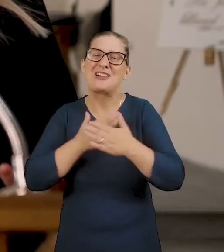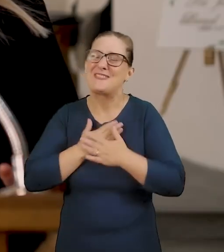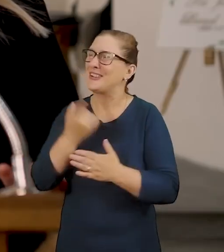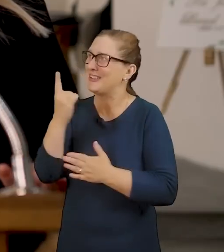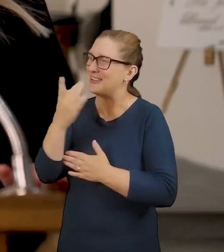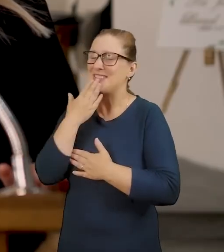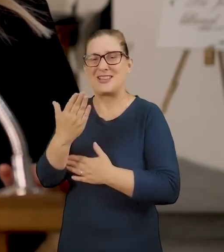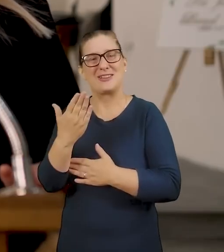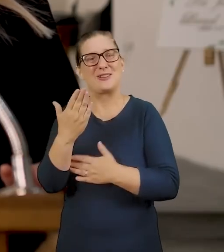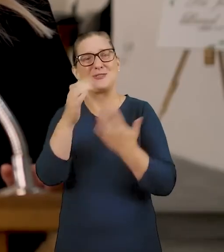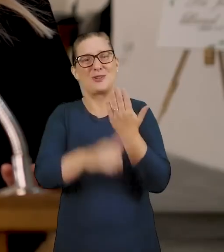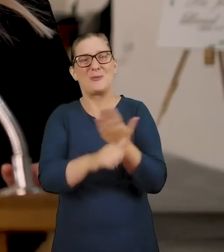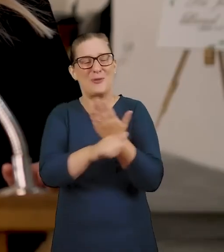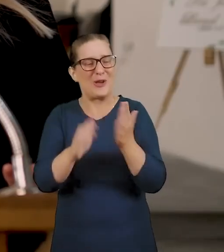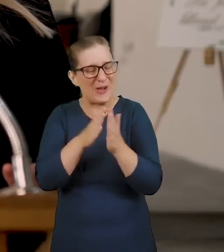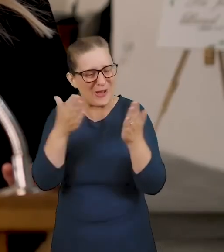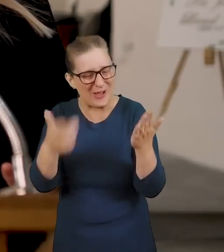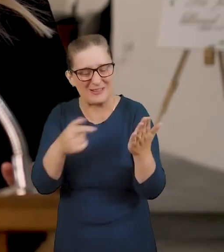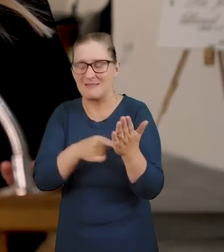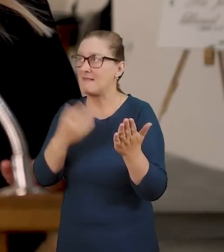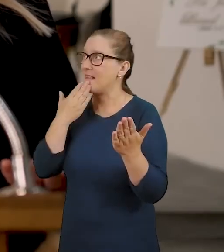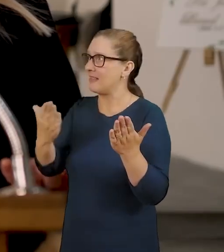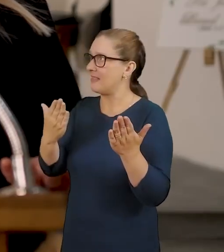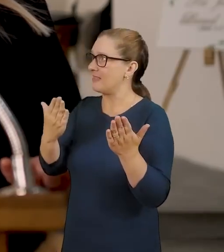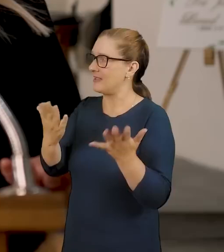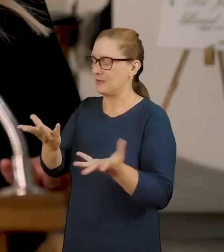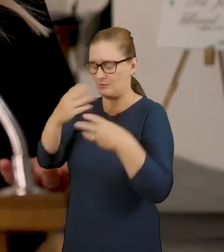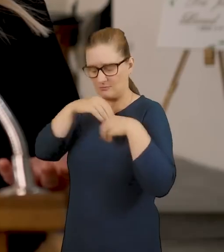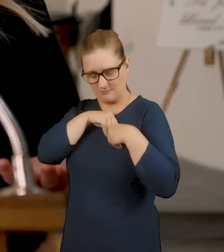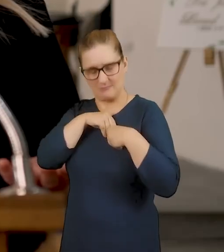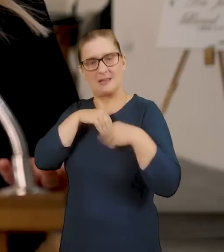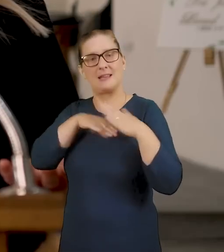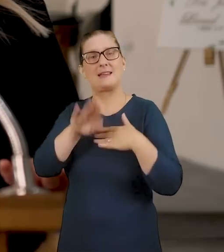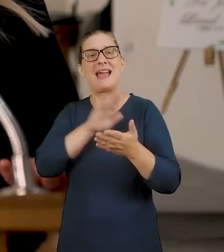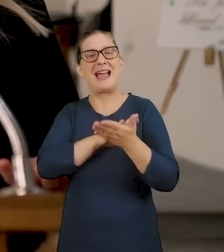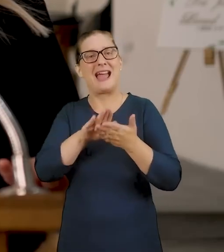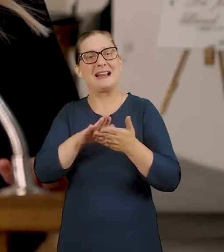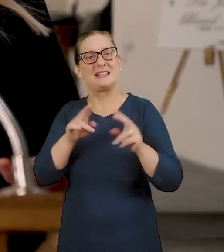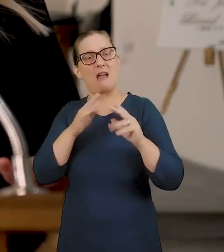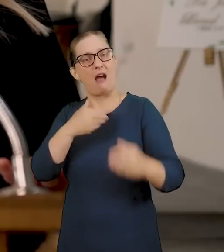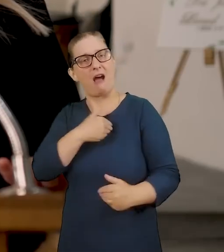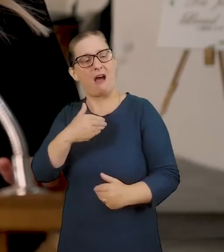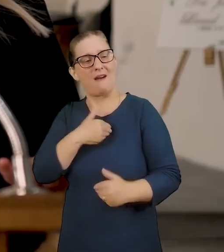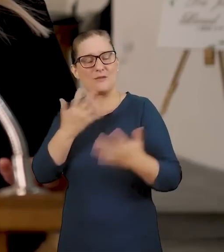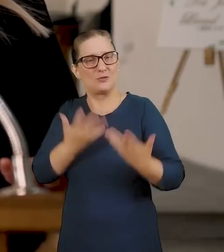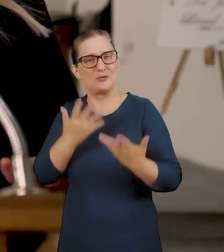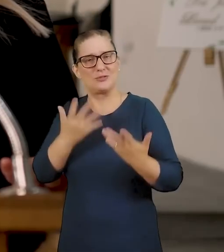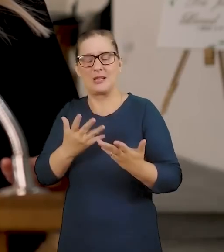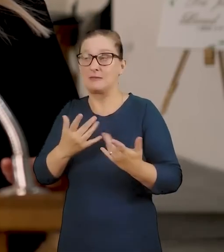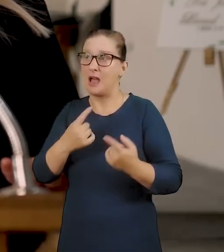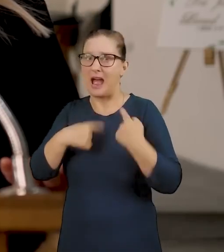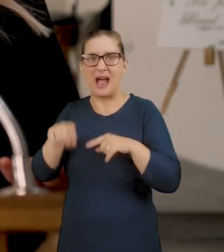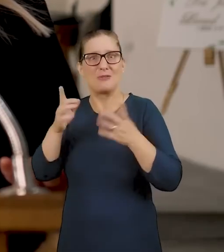Loving God, thank you for your word. Thank you for the words you have laid on Haley's heart for us